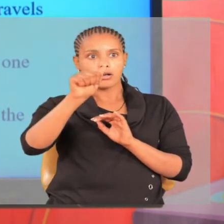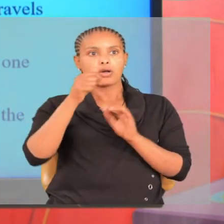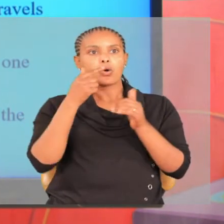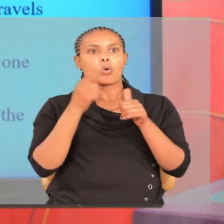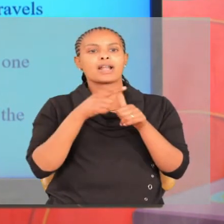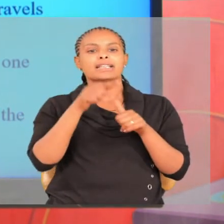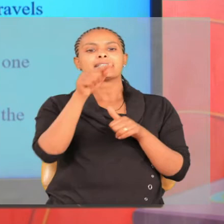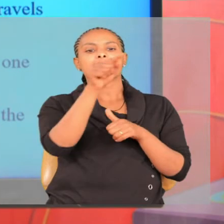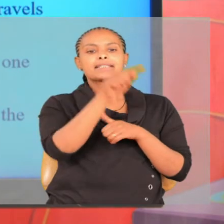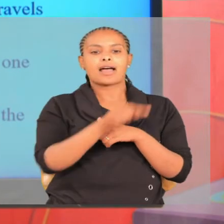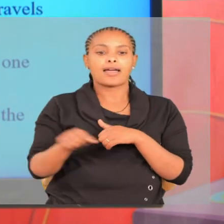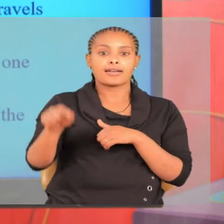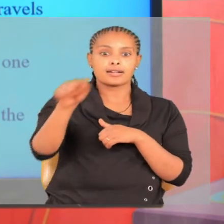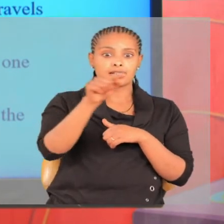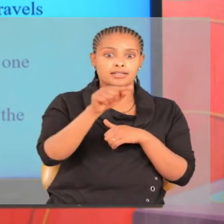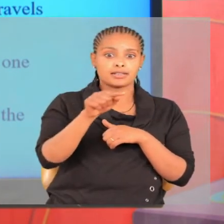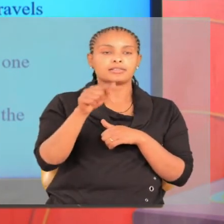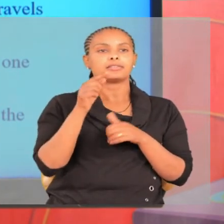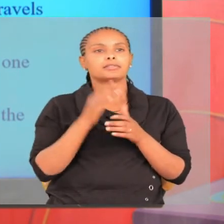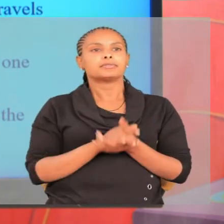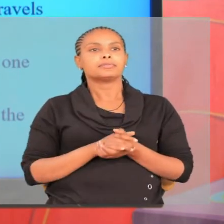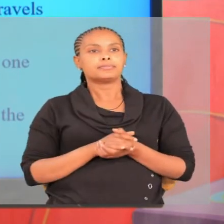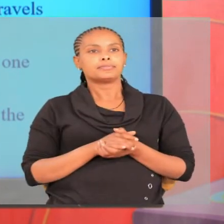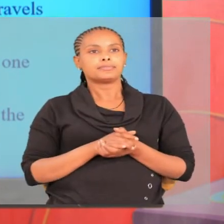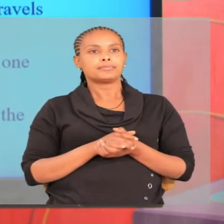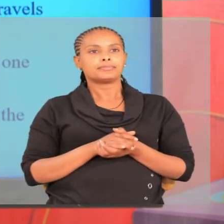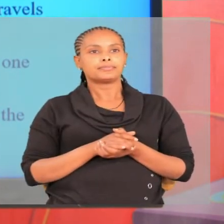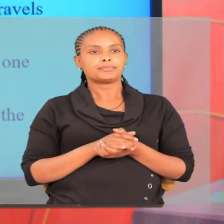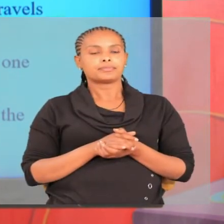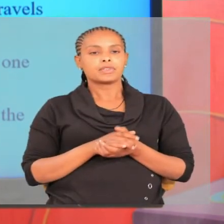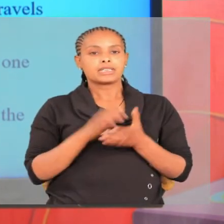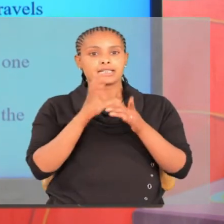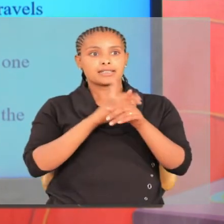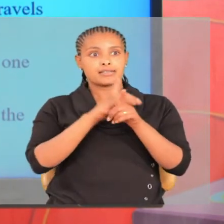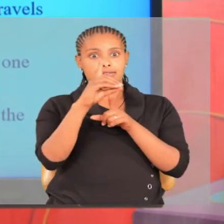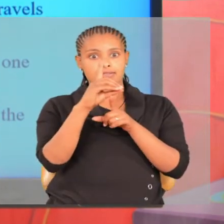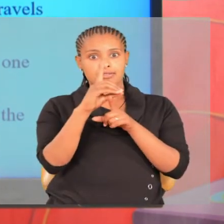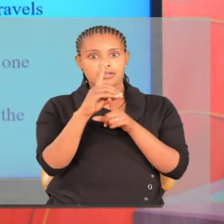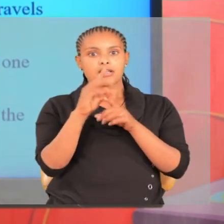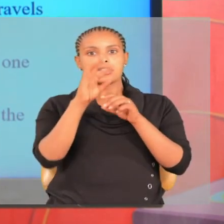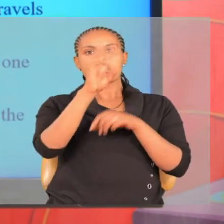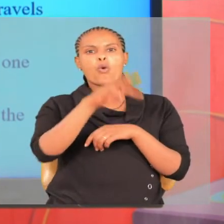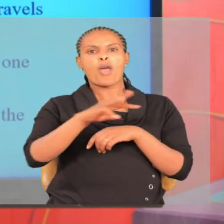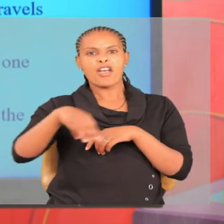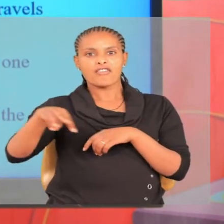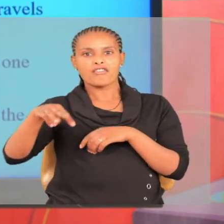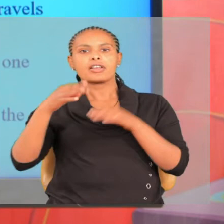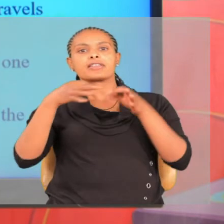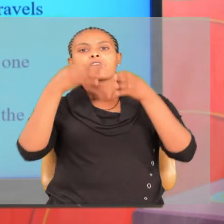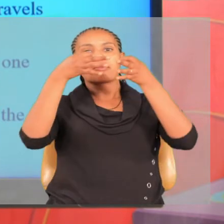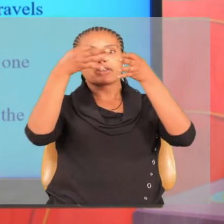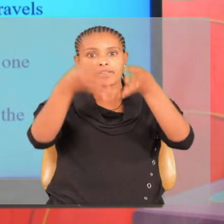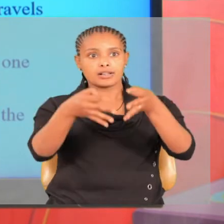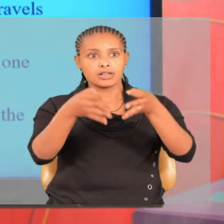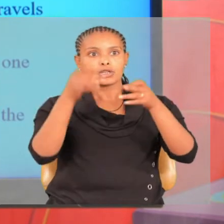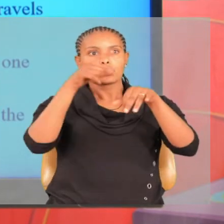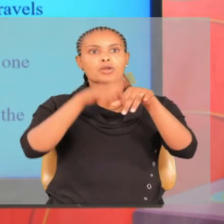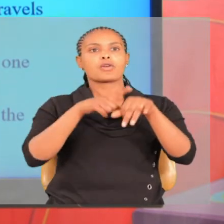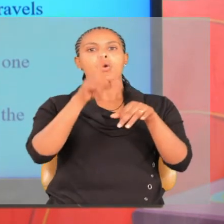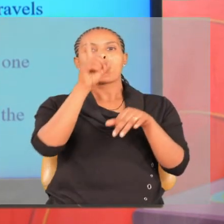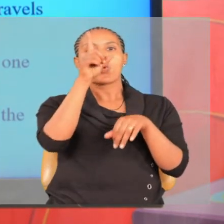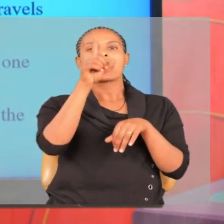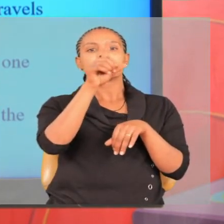cycle. During one cycle, the distance the wave travel during